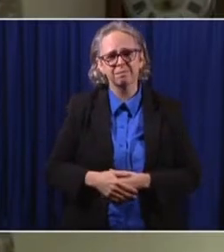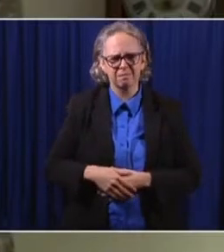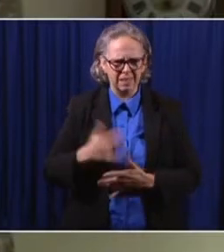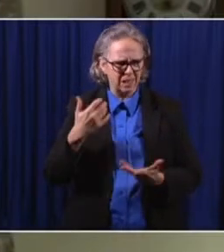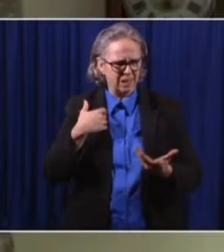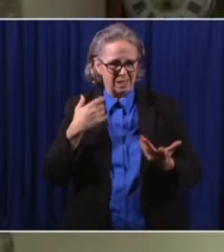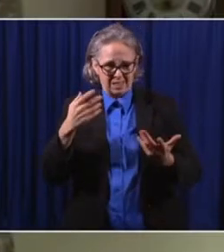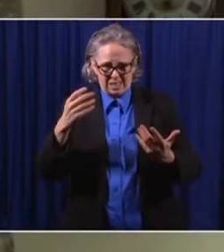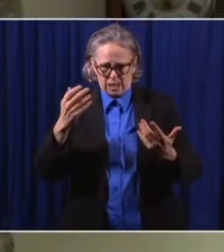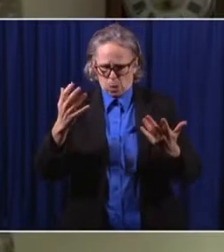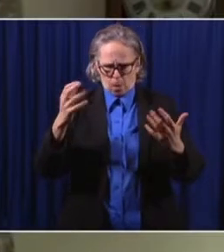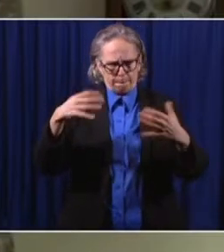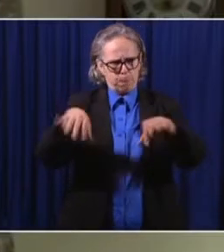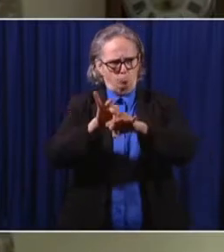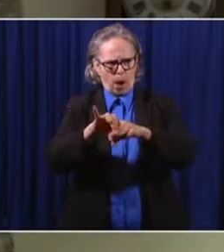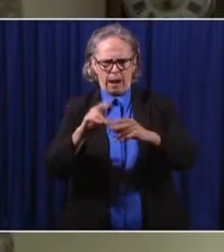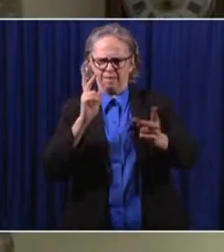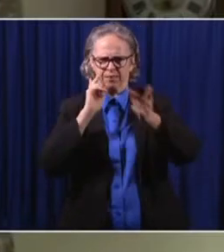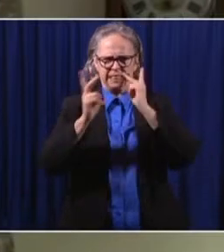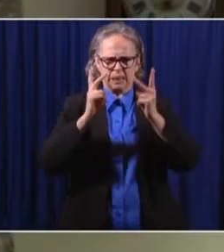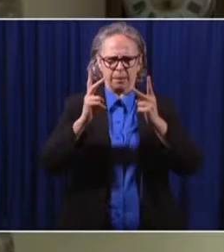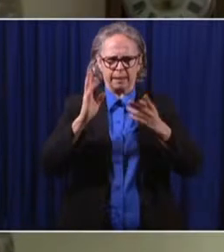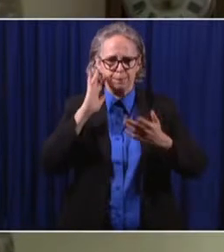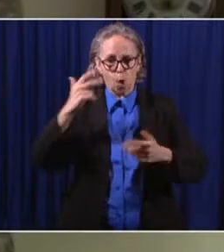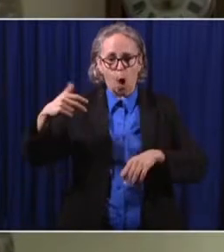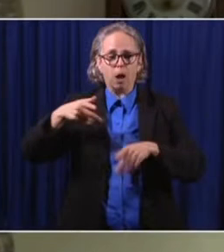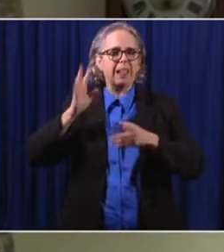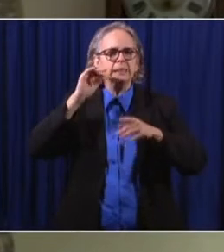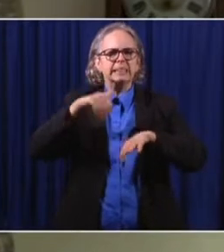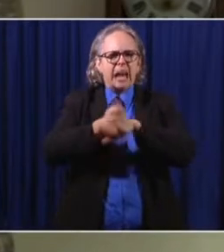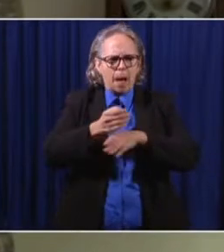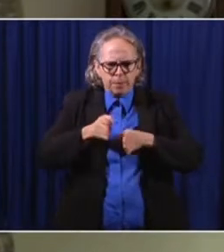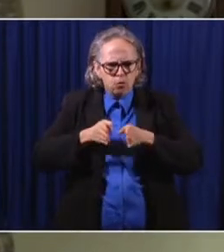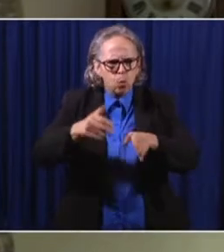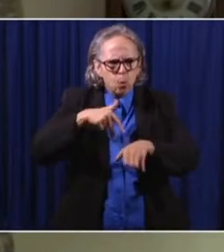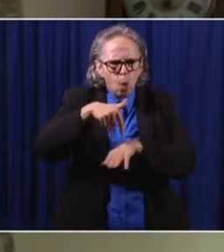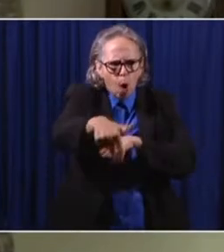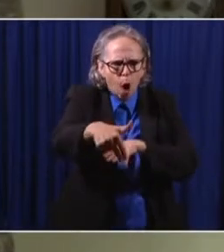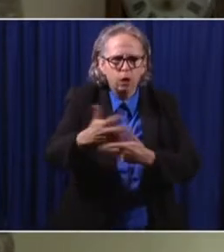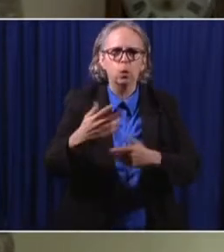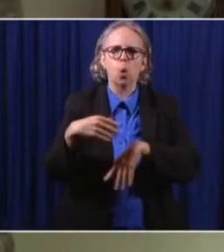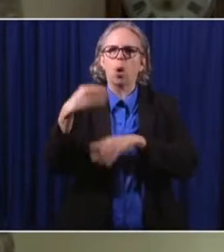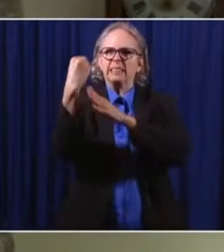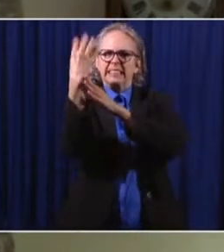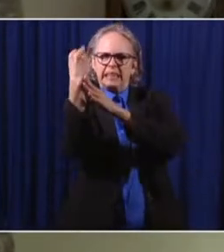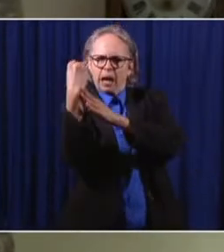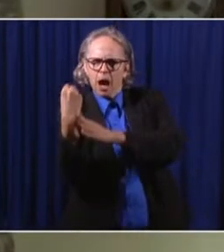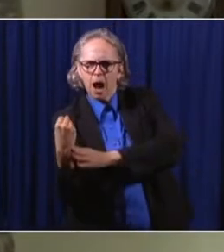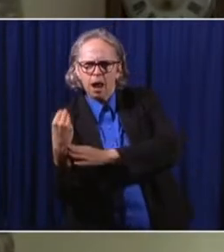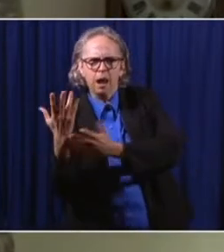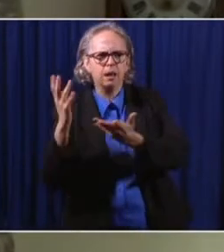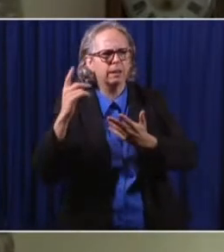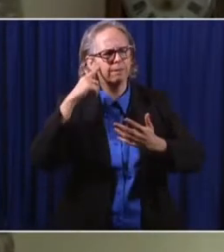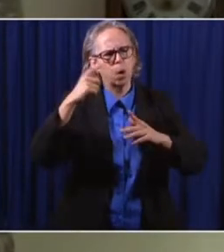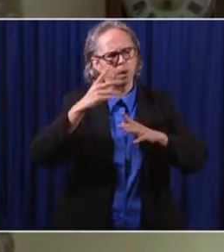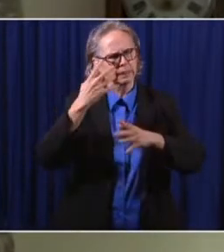lighting, signage, and signals at hundreds of intersections throughout Ohio to make them safer for our